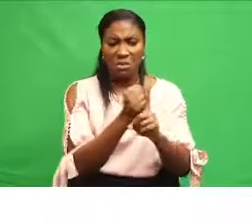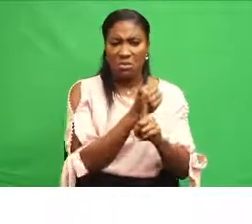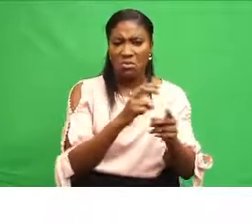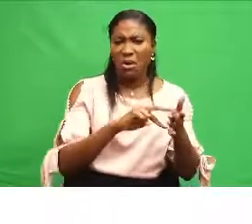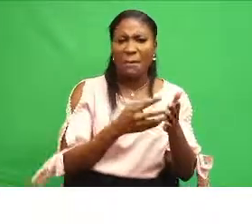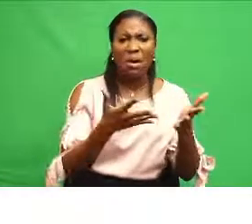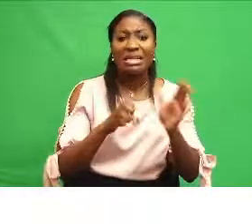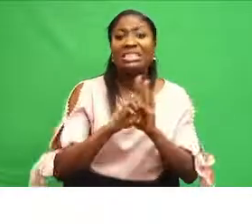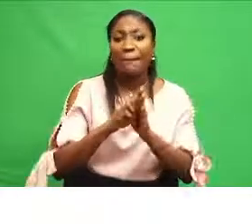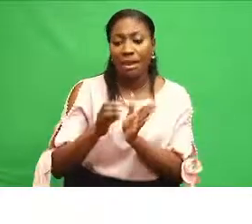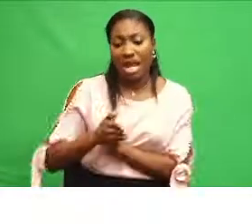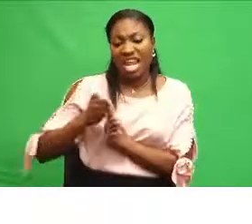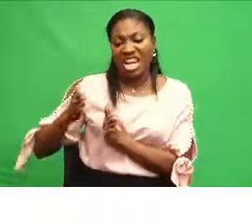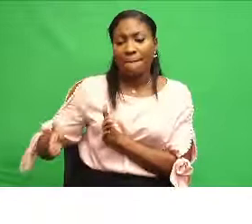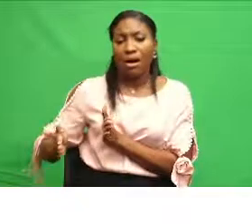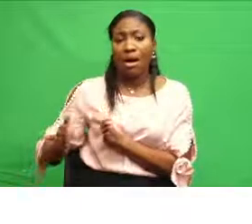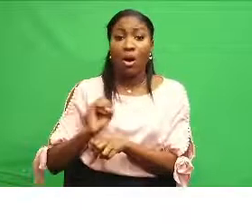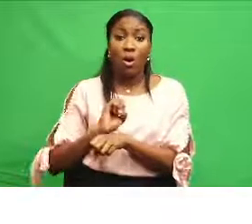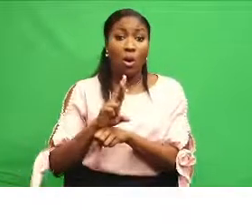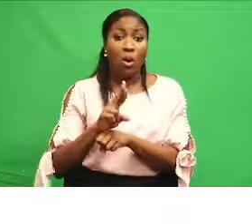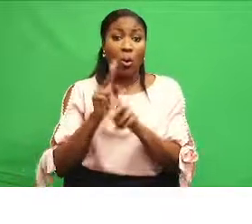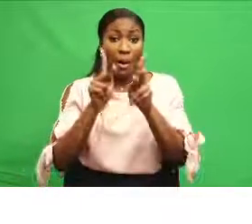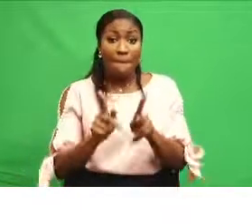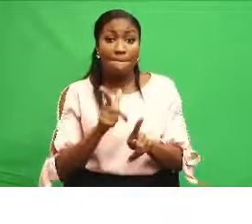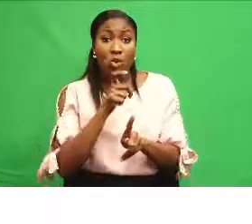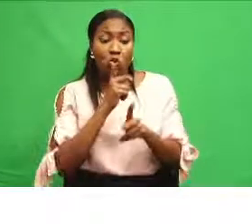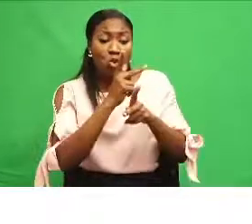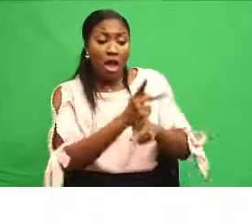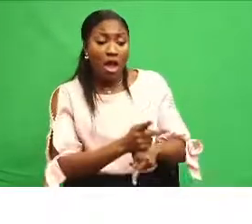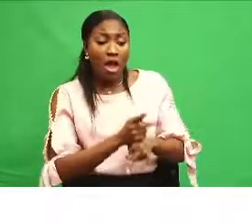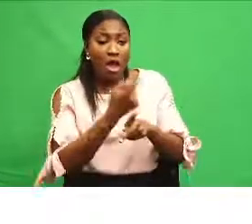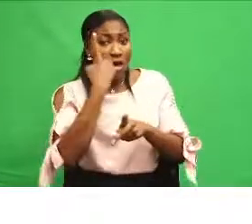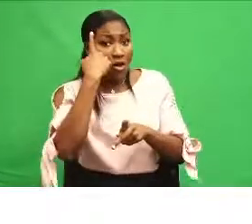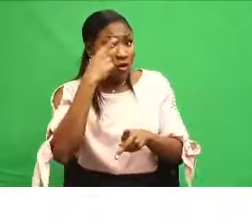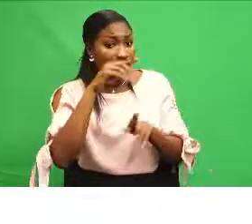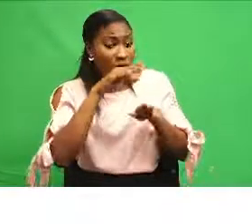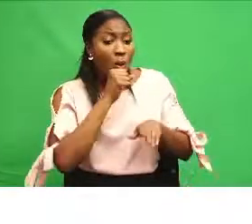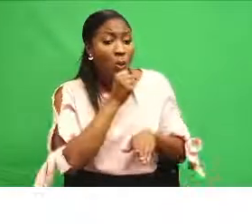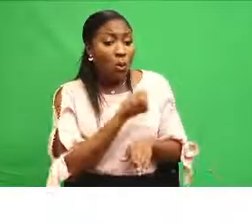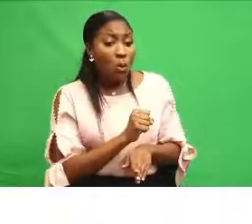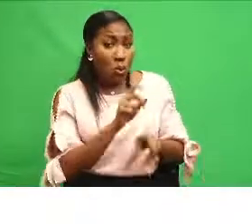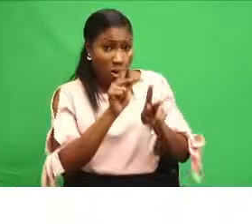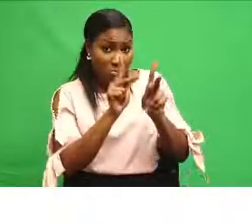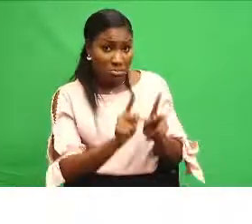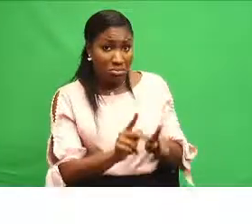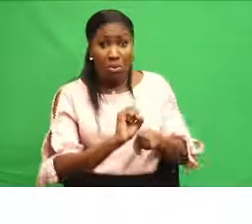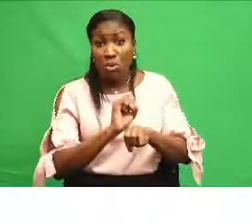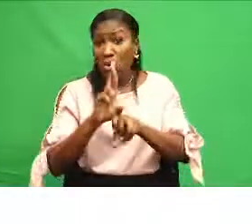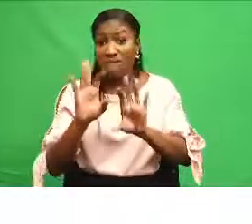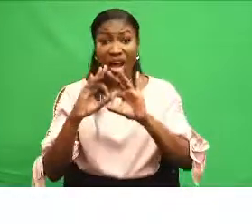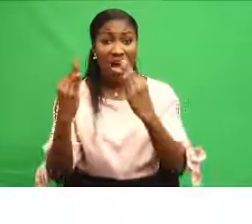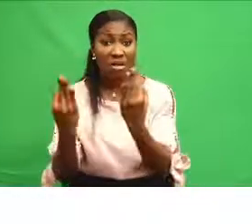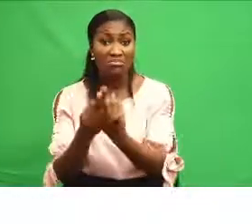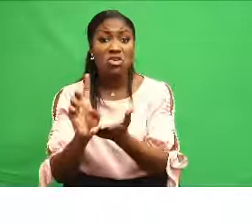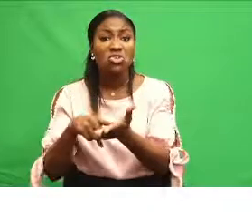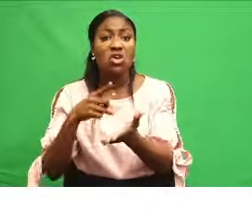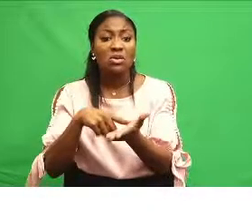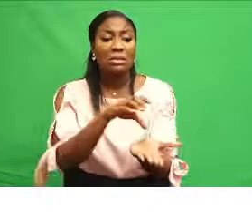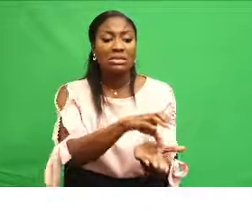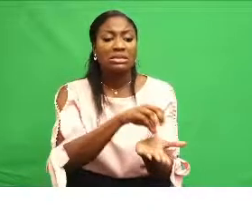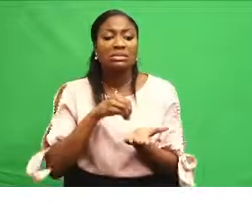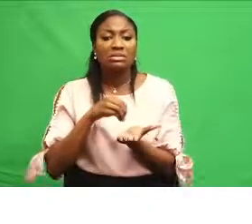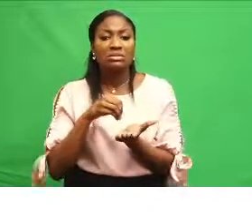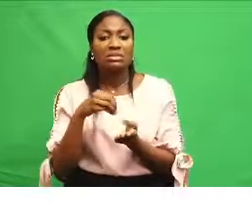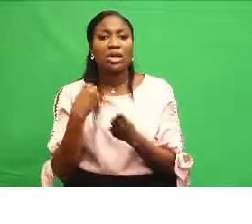neighbor, the carer, unfortunately, professionals, and even relatives, sadly, who may take, use, or misuse money